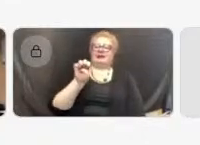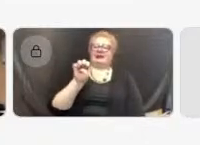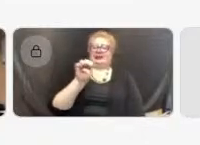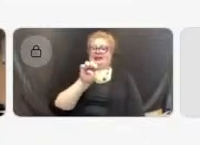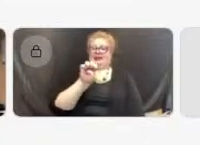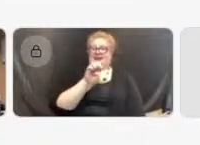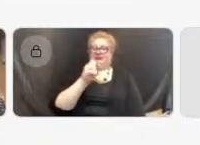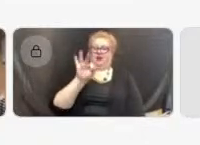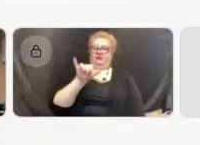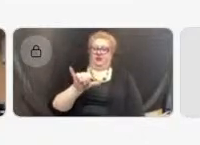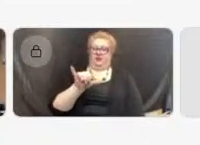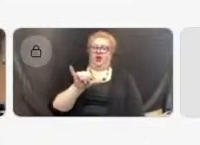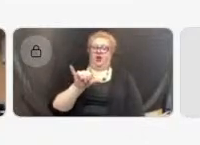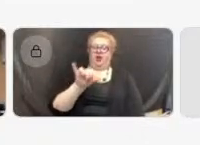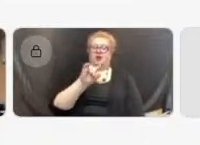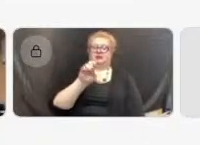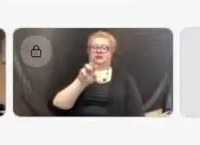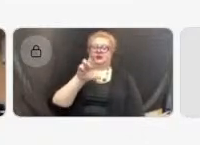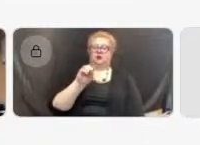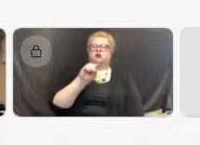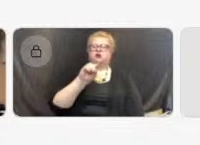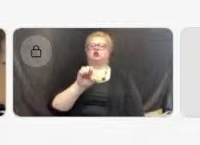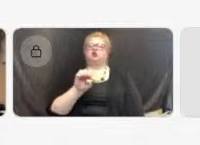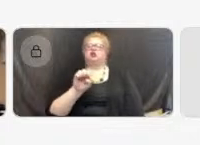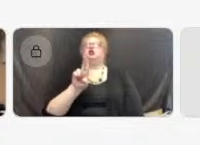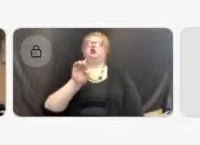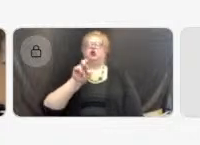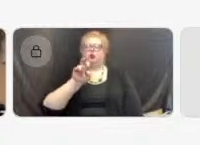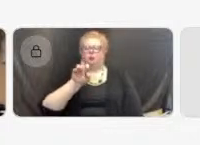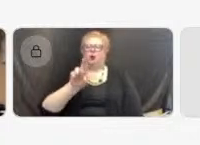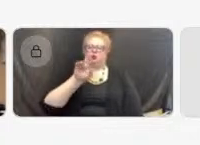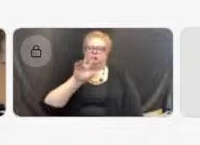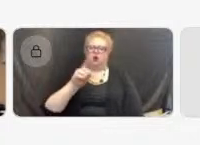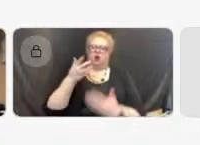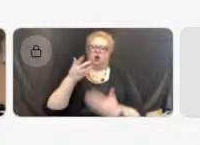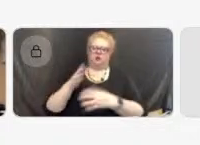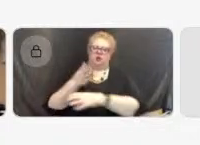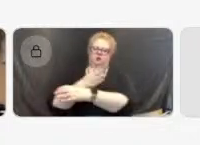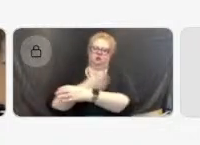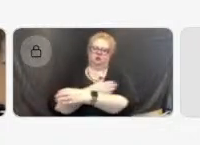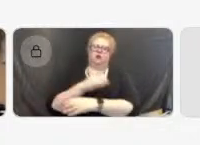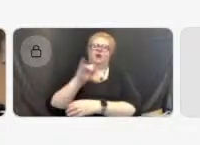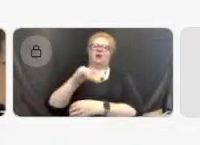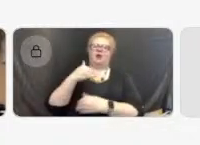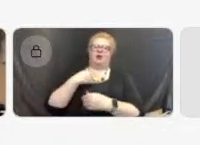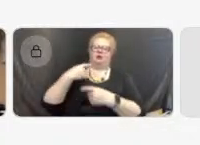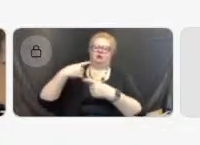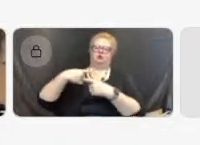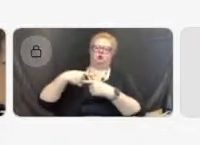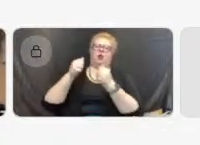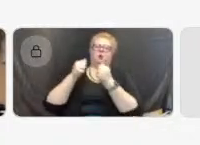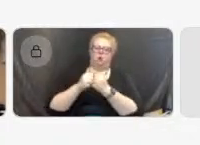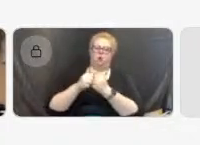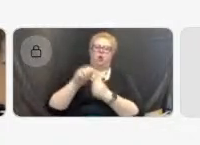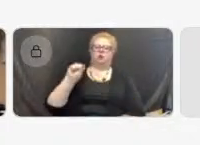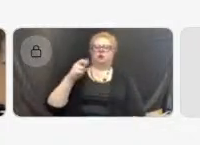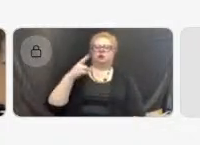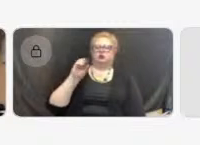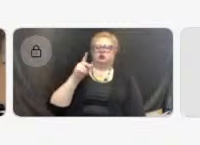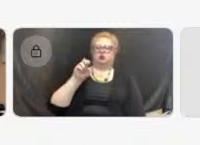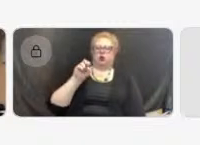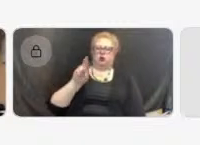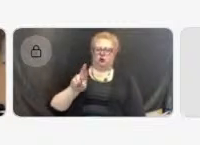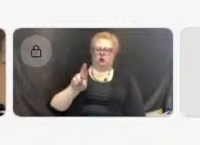a alternate design standard already approved, which is 2 lanes with shoulders. So it has a reduced